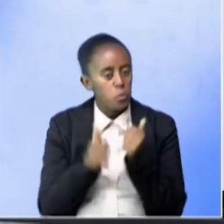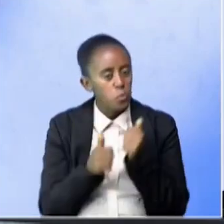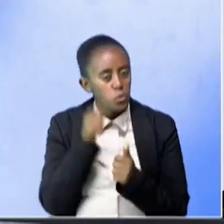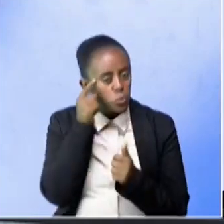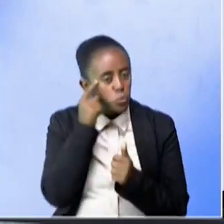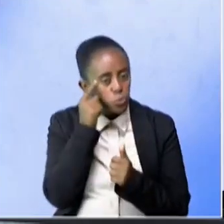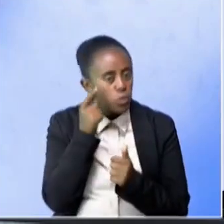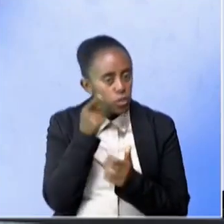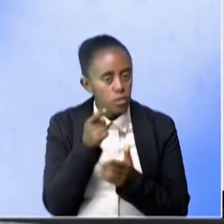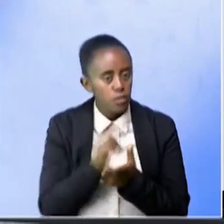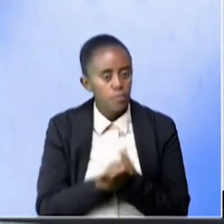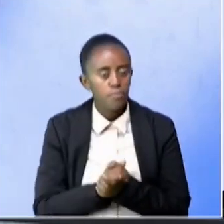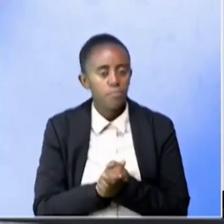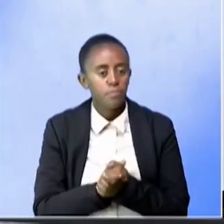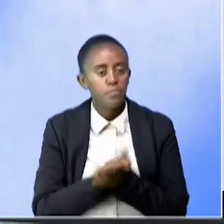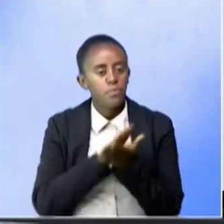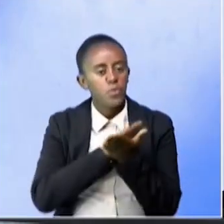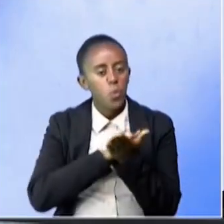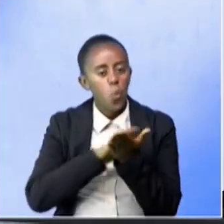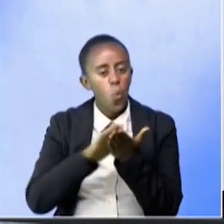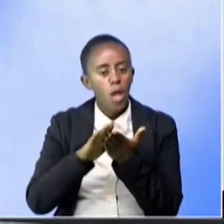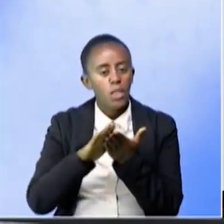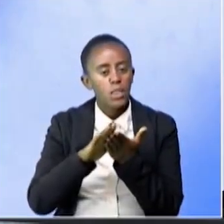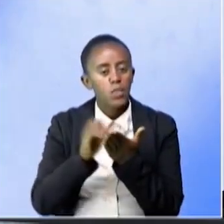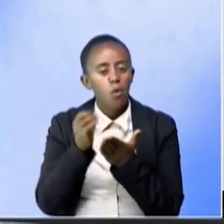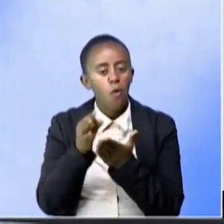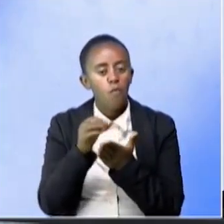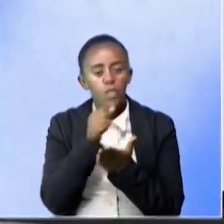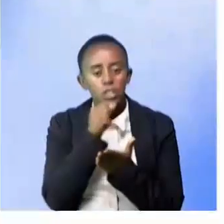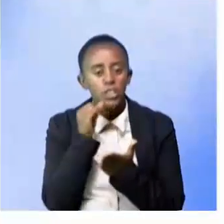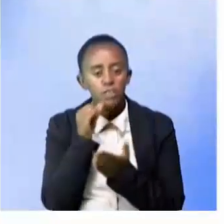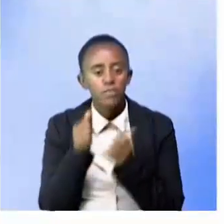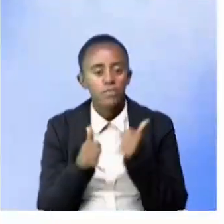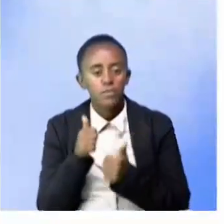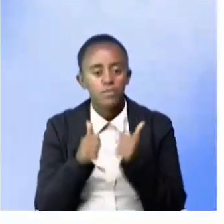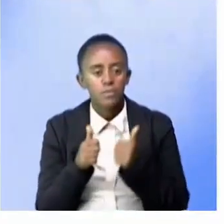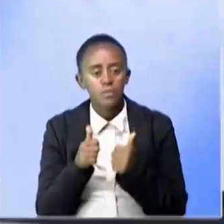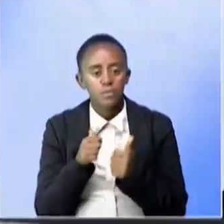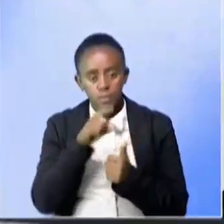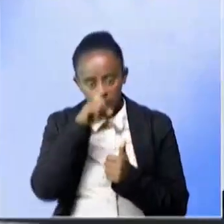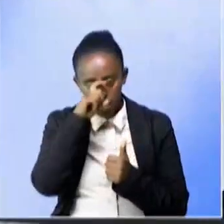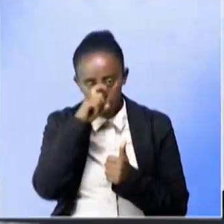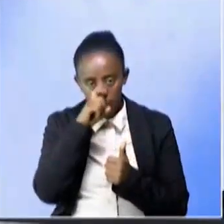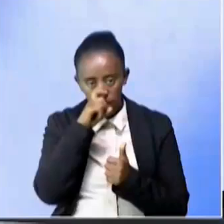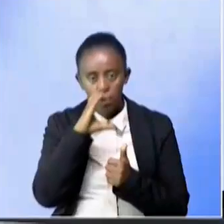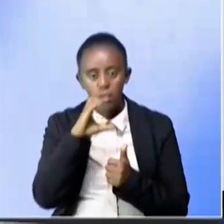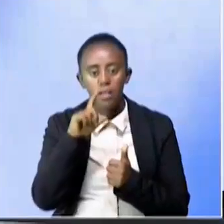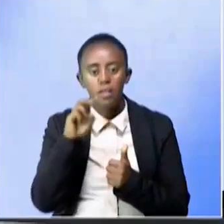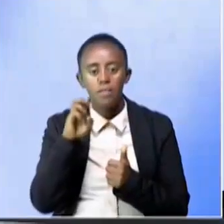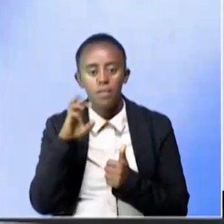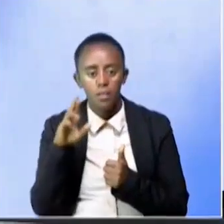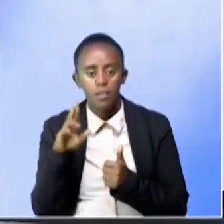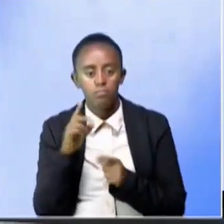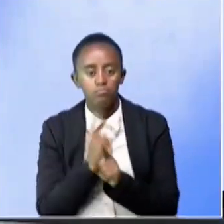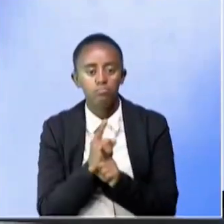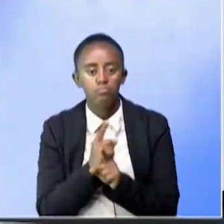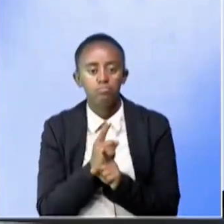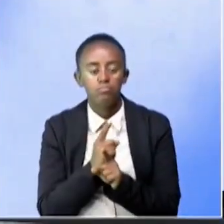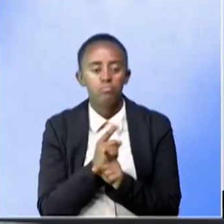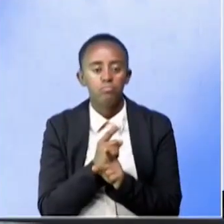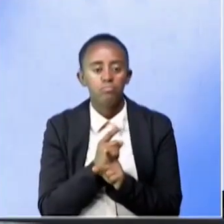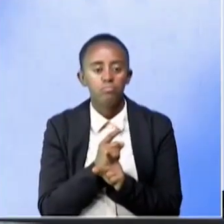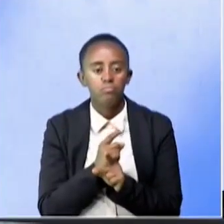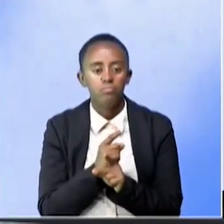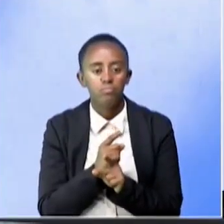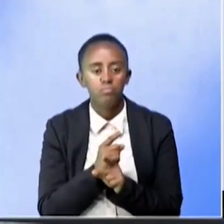that is quality of adjective? Of course, clever. Definitely. What comes next to